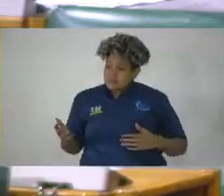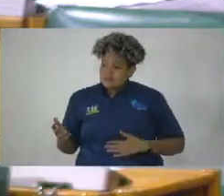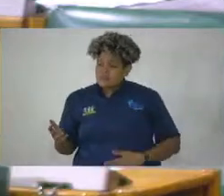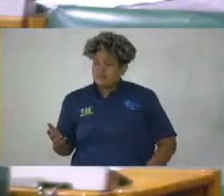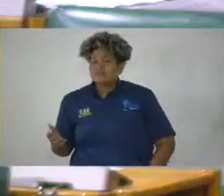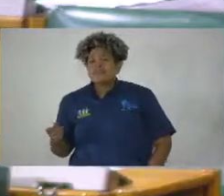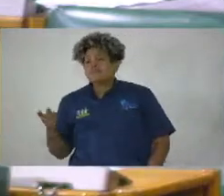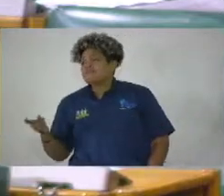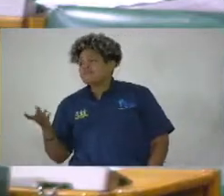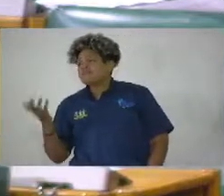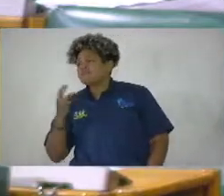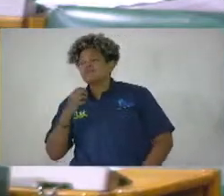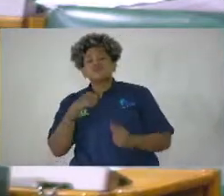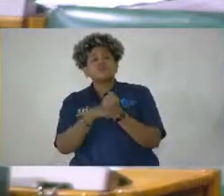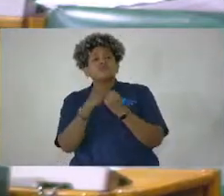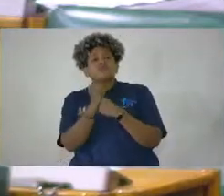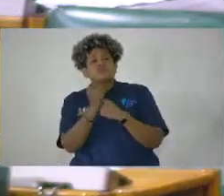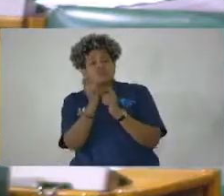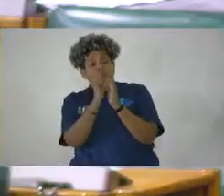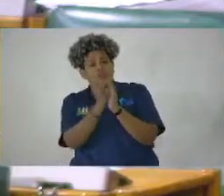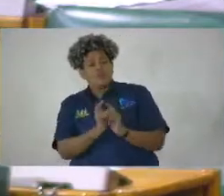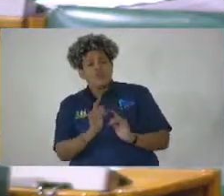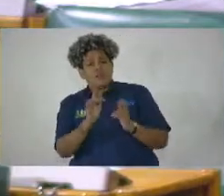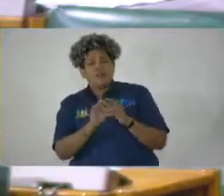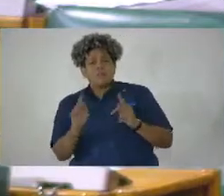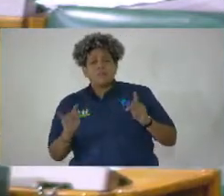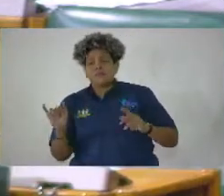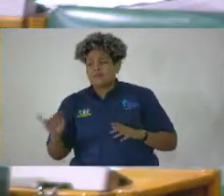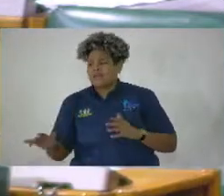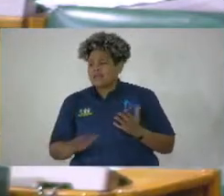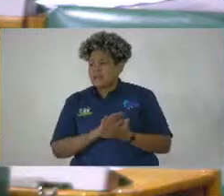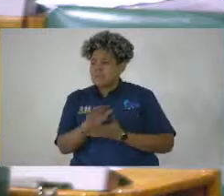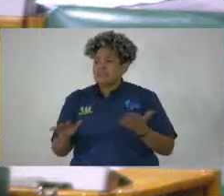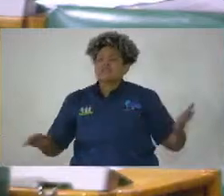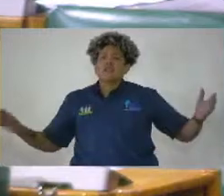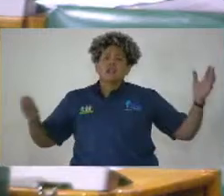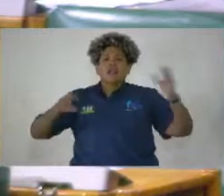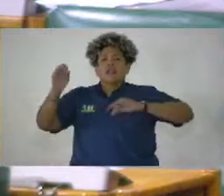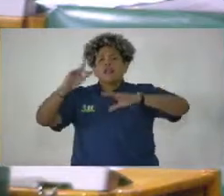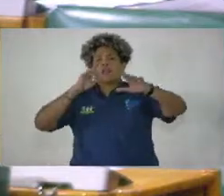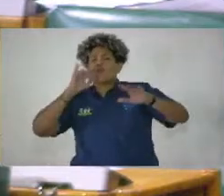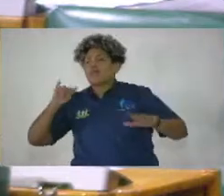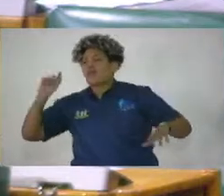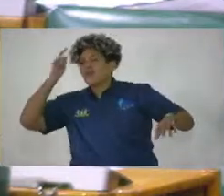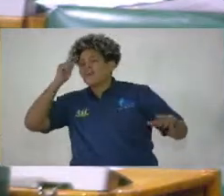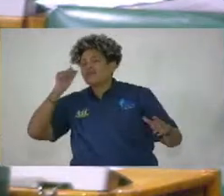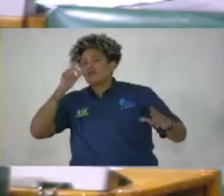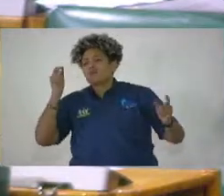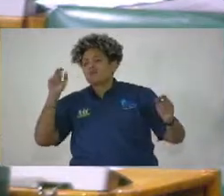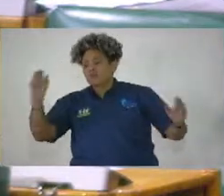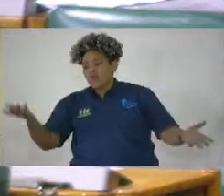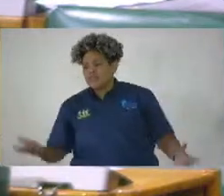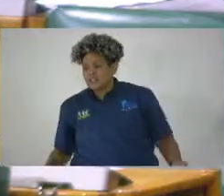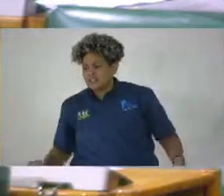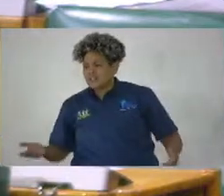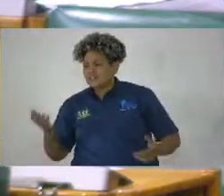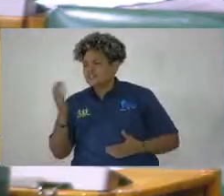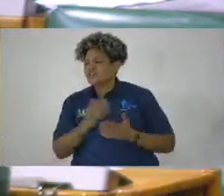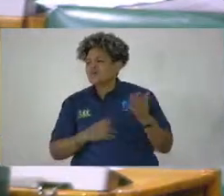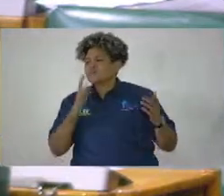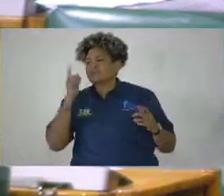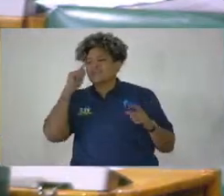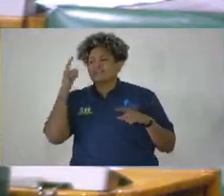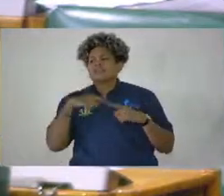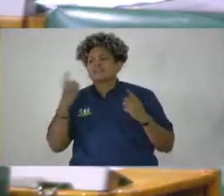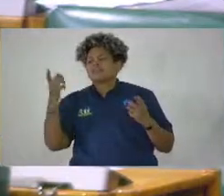the restructuring, people like to mix everything up and make it look like the government are in a project. So some disagreement